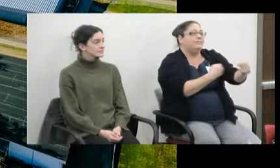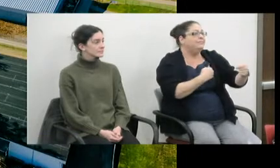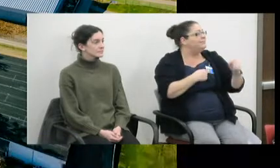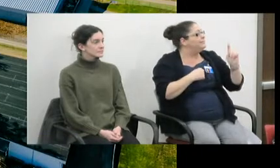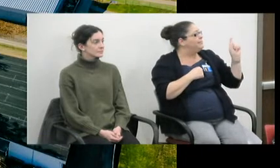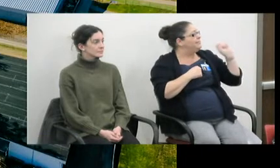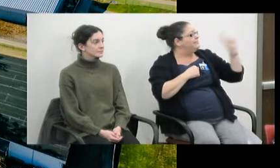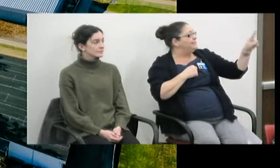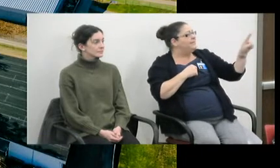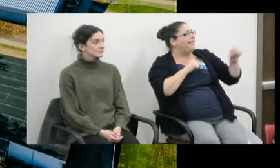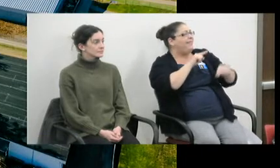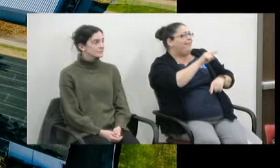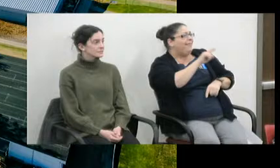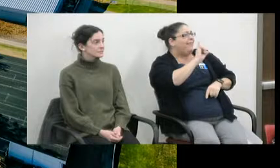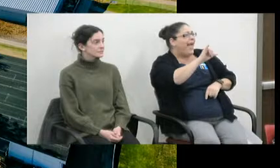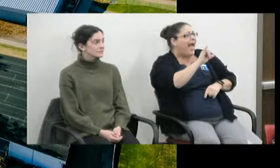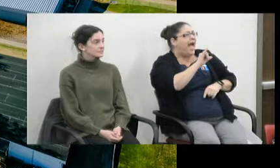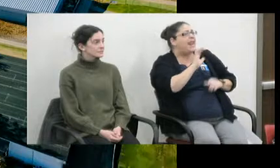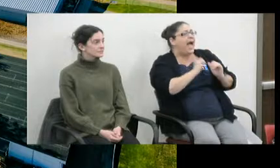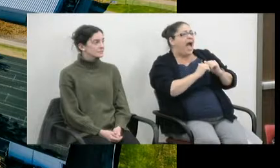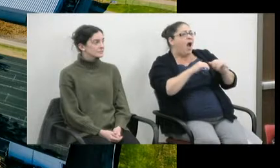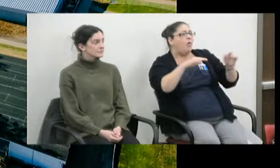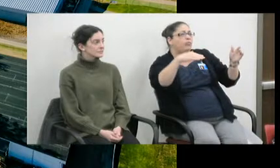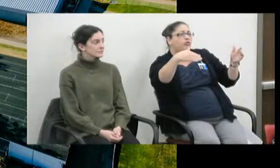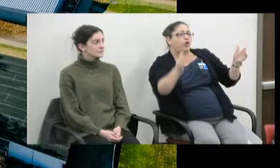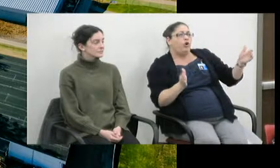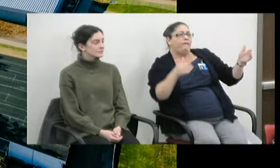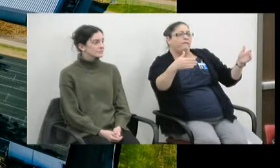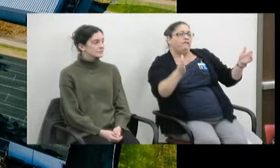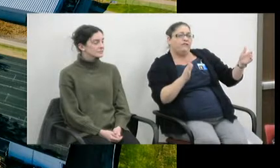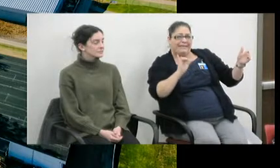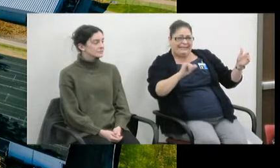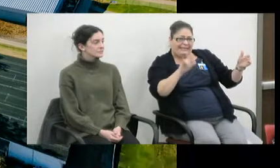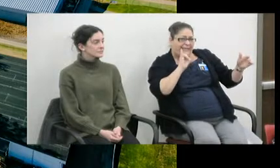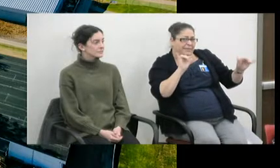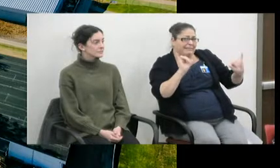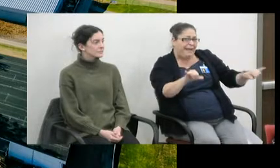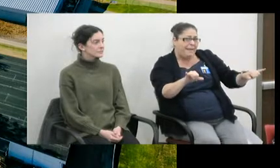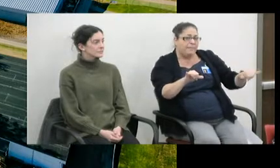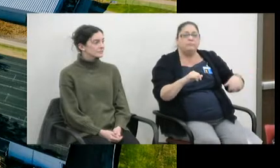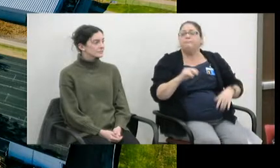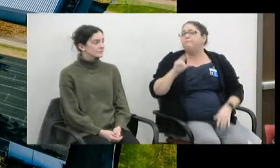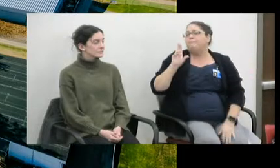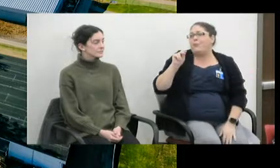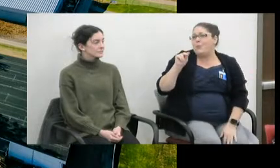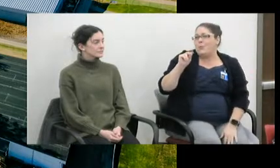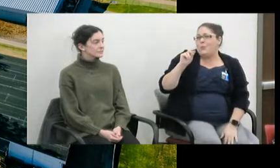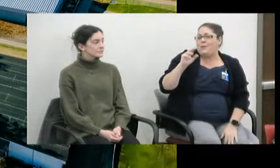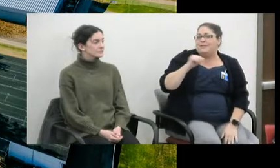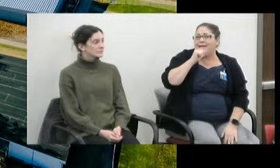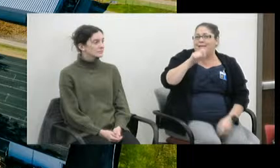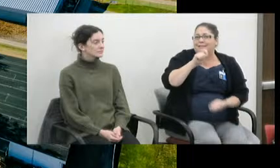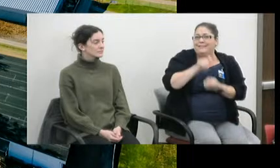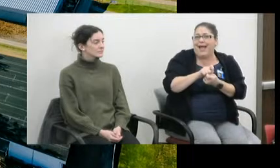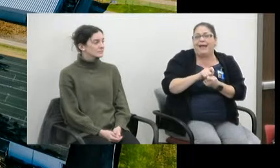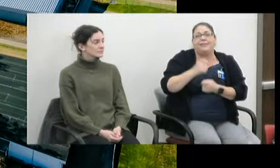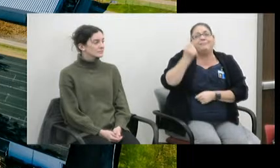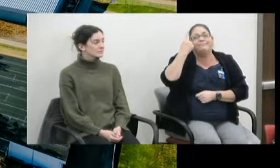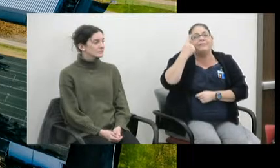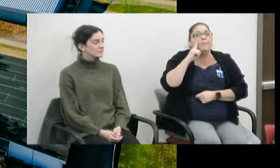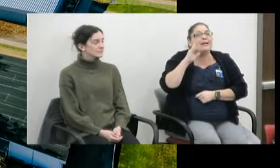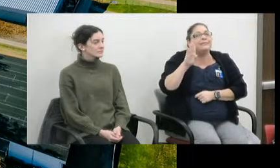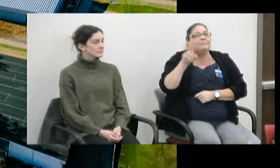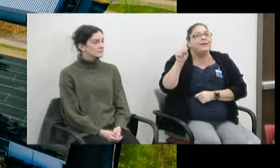it's curving down, is that how it's going to be? Not exactly. It'll kind of, or the bus lot will be a little straighter? Yes, it'll be a little